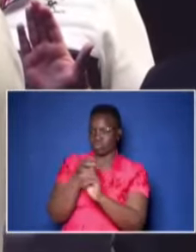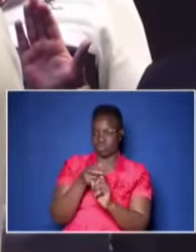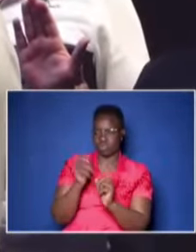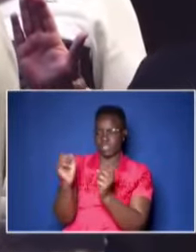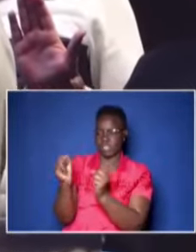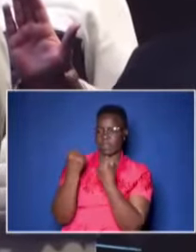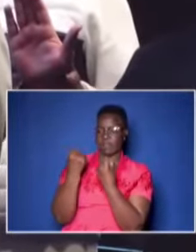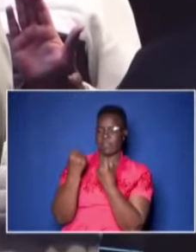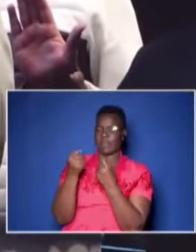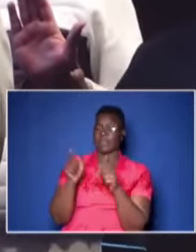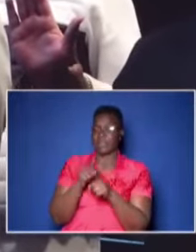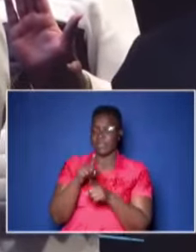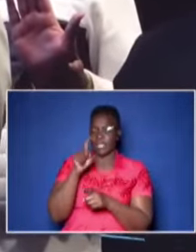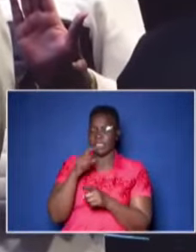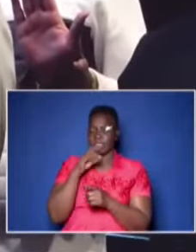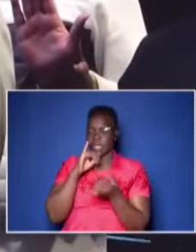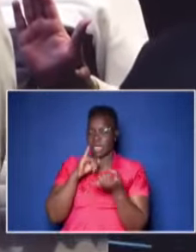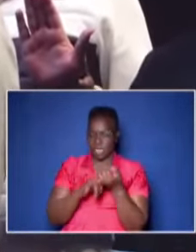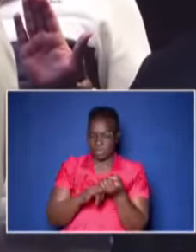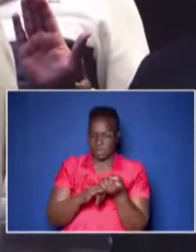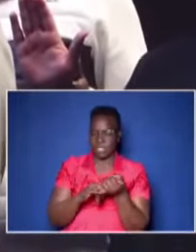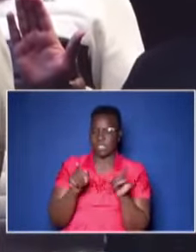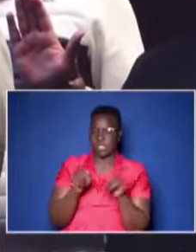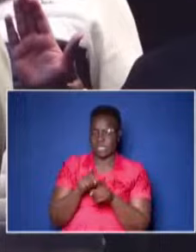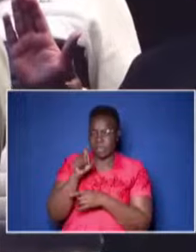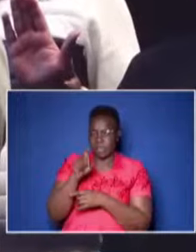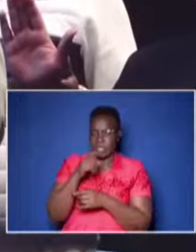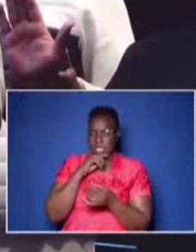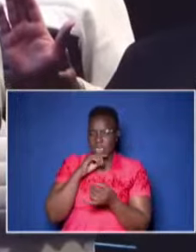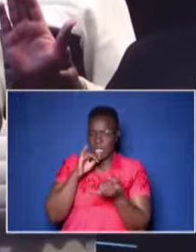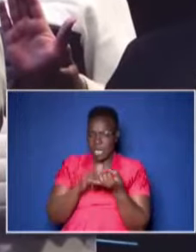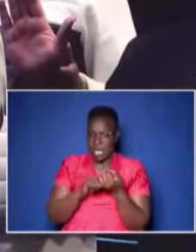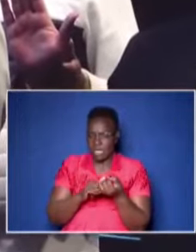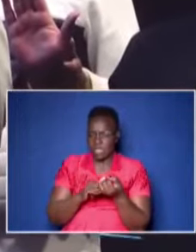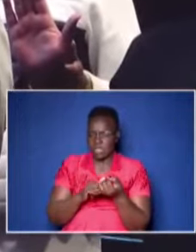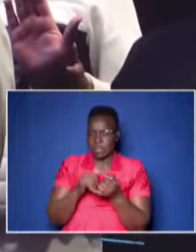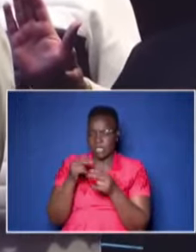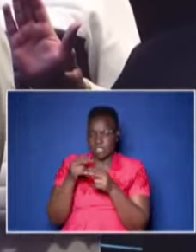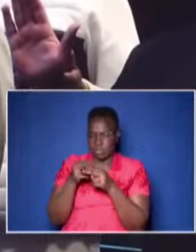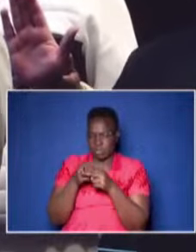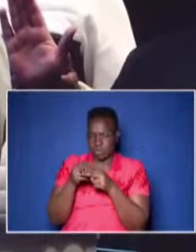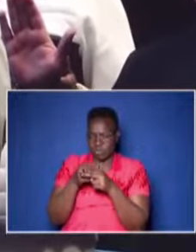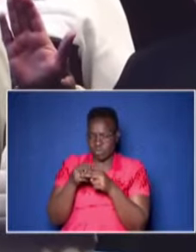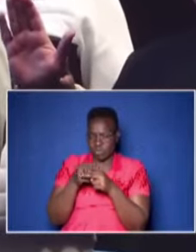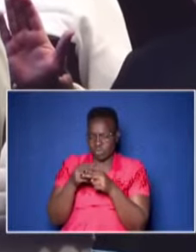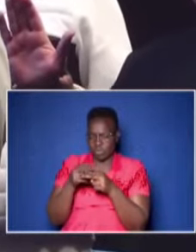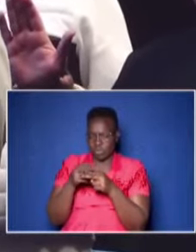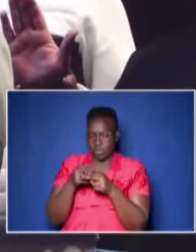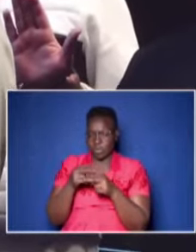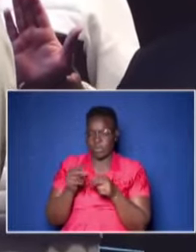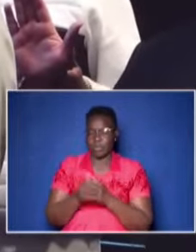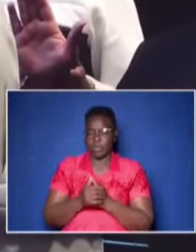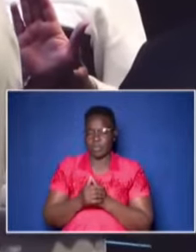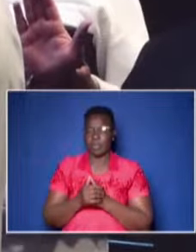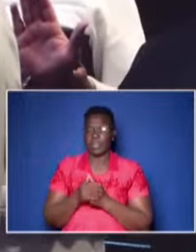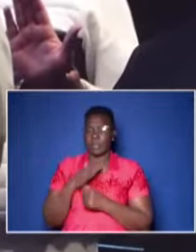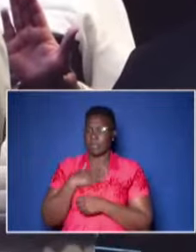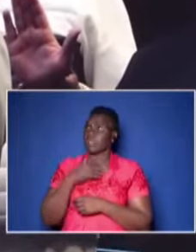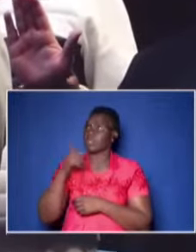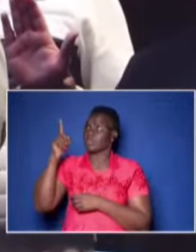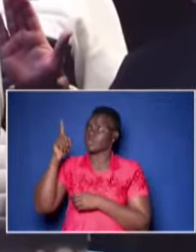Lord and she needs that husband soon send him